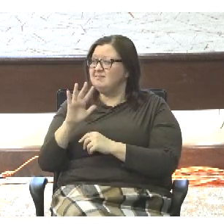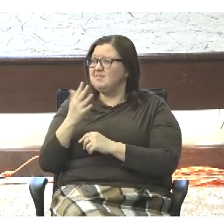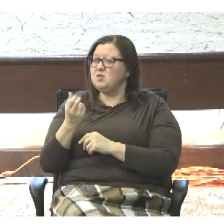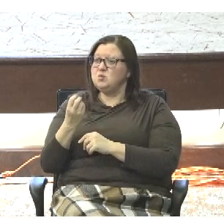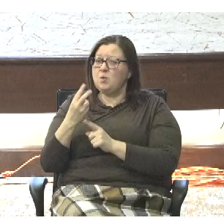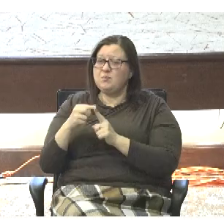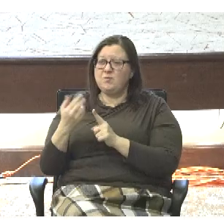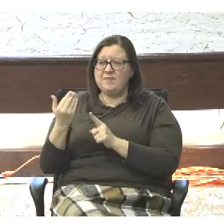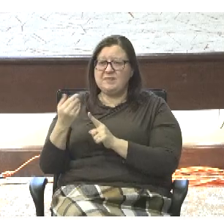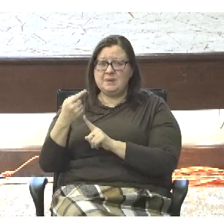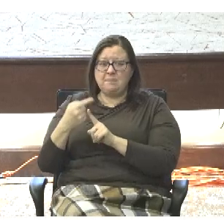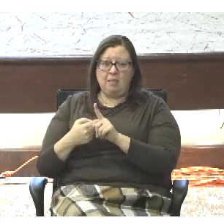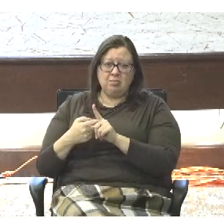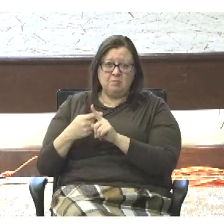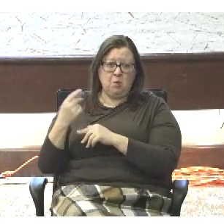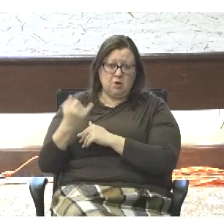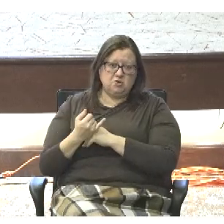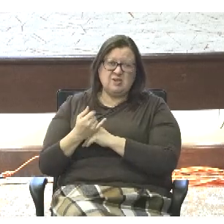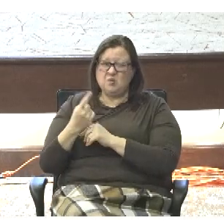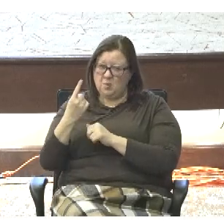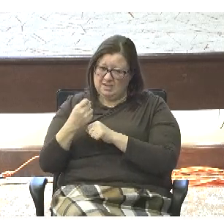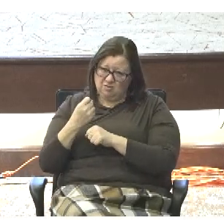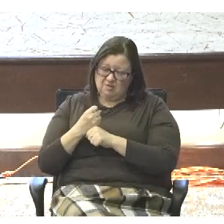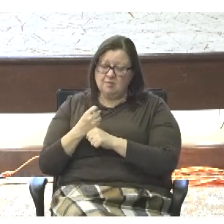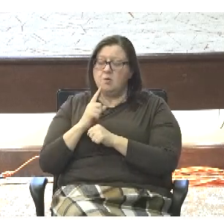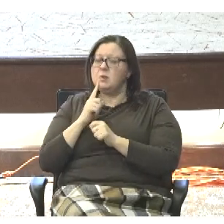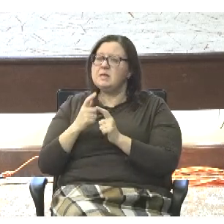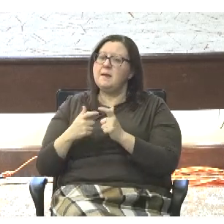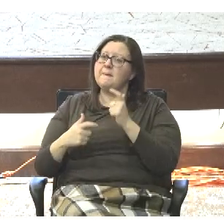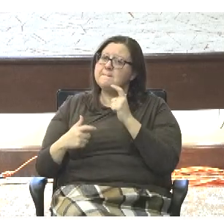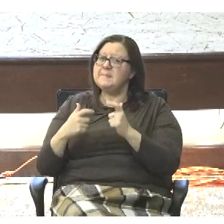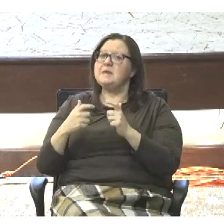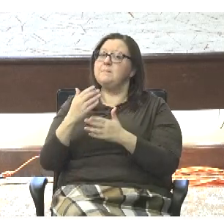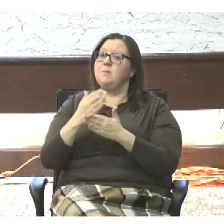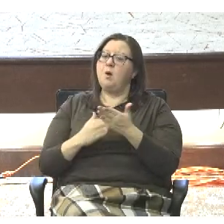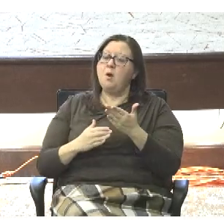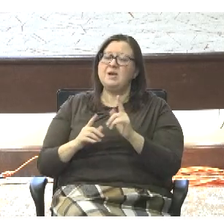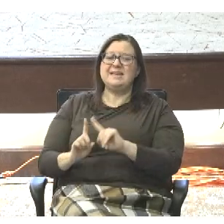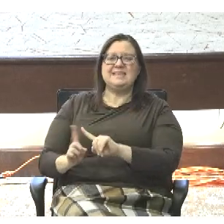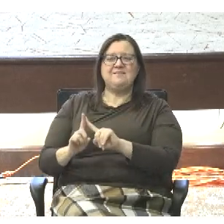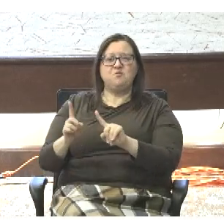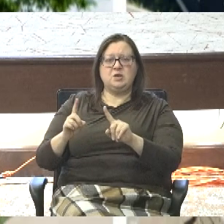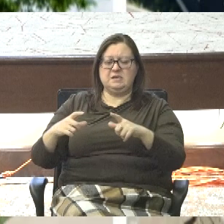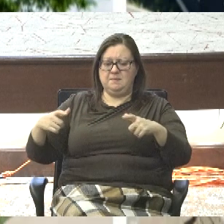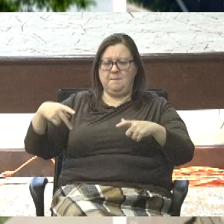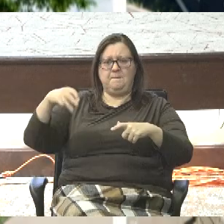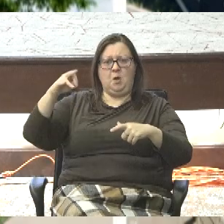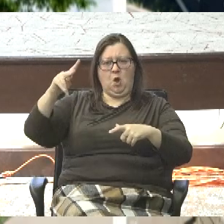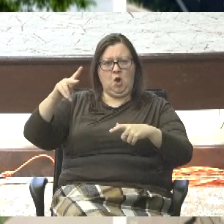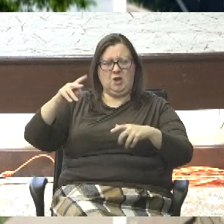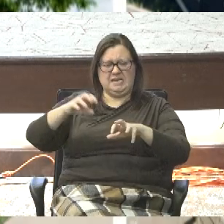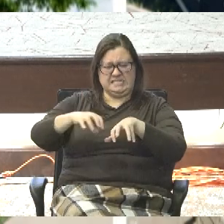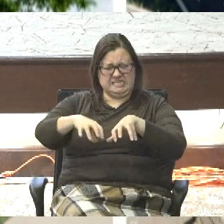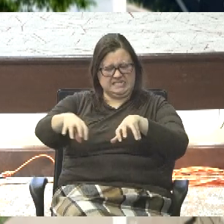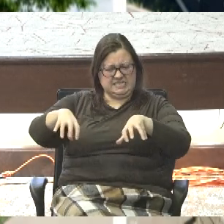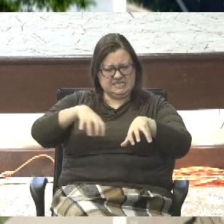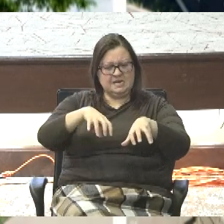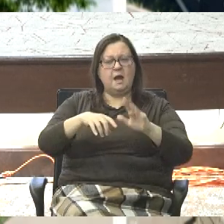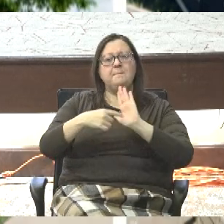15 month project expectation. It's a very large park, a lot of different components, so I want to sort of show that to